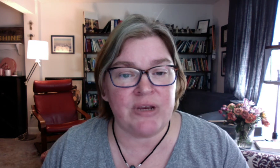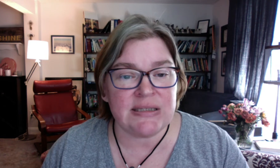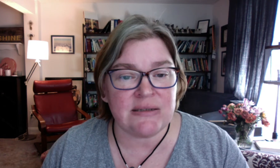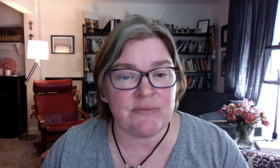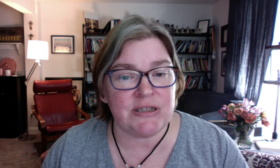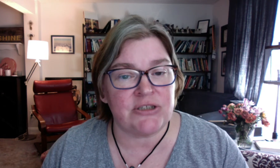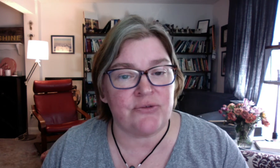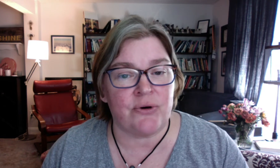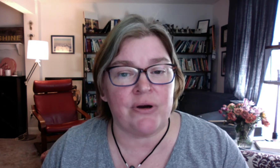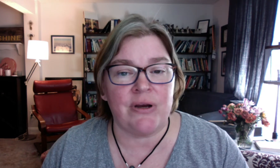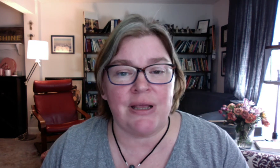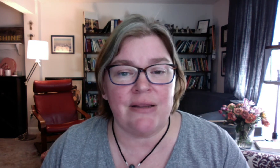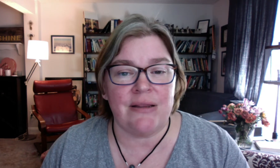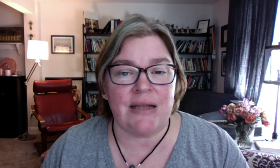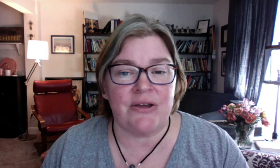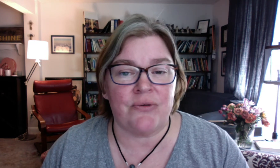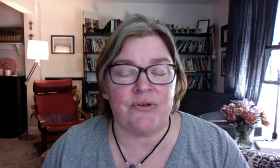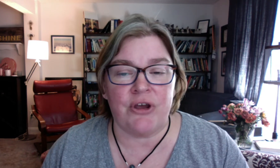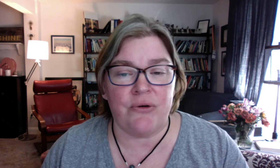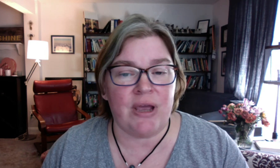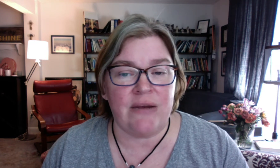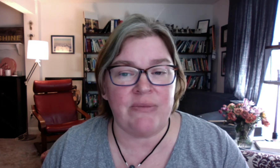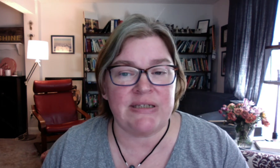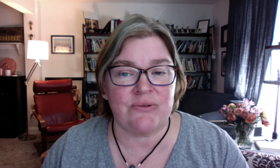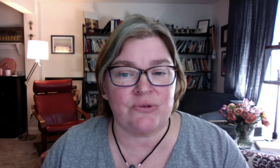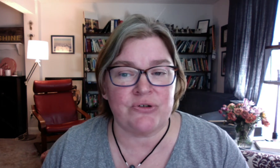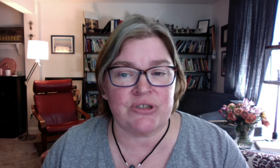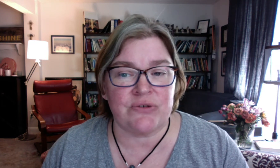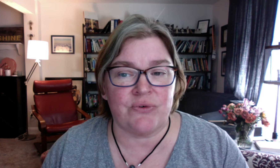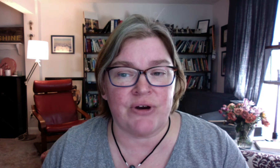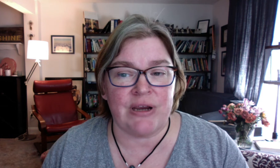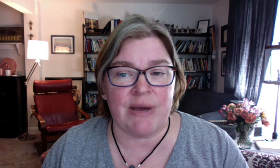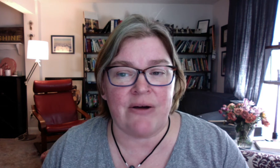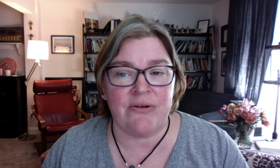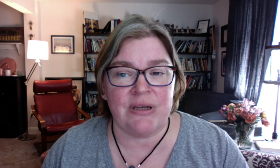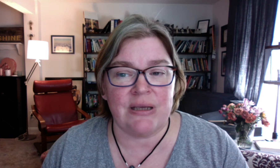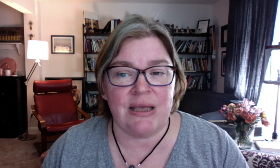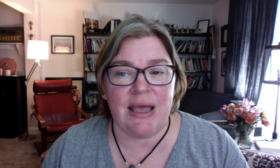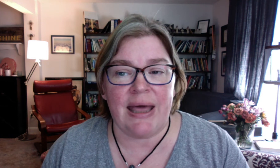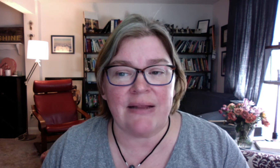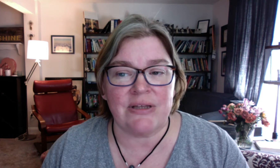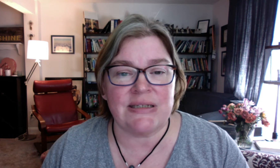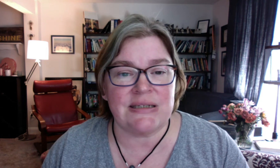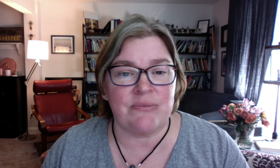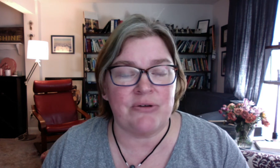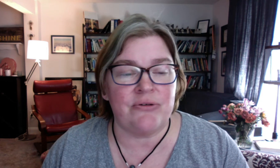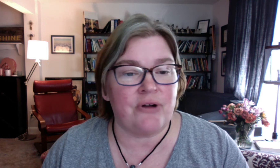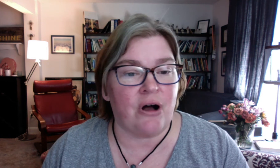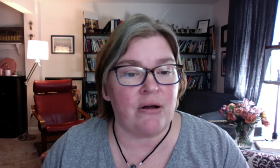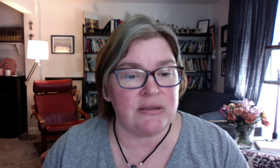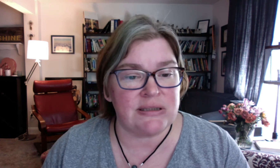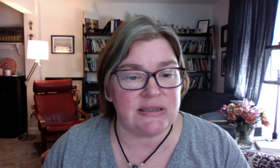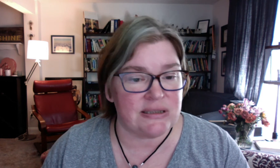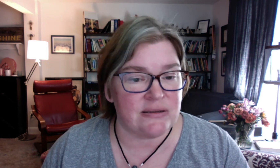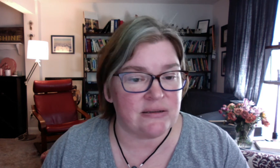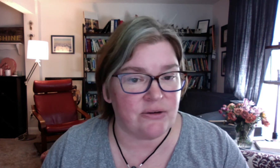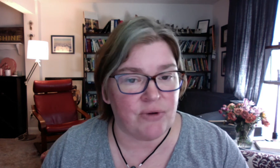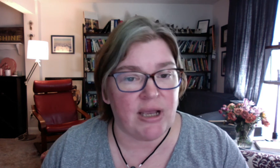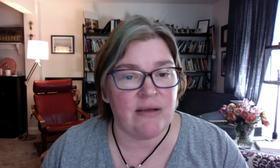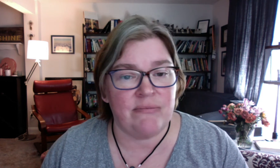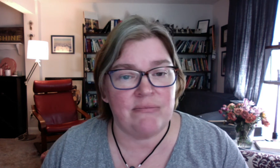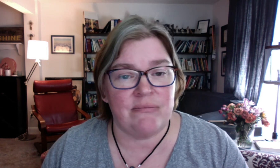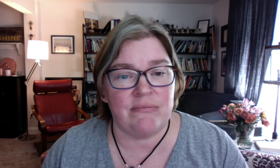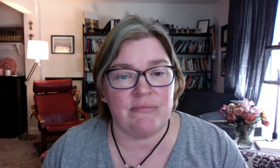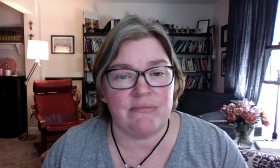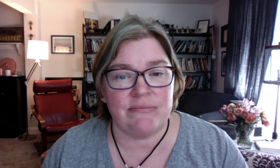were reasonably sure that there were no enemy soldiers to worry about, at least a bugle call's distance